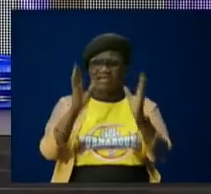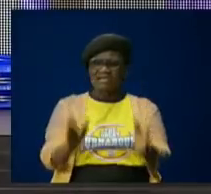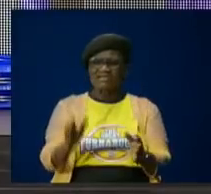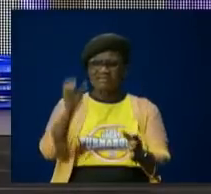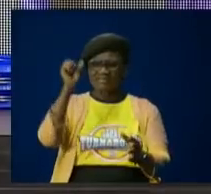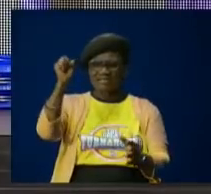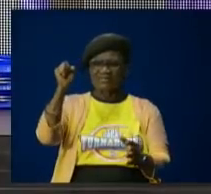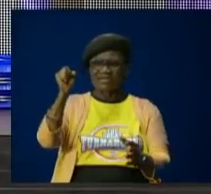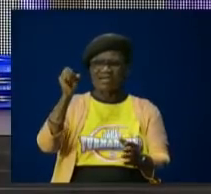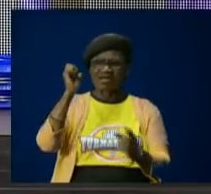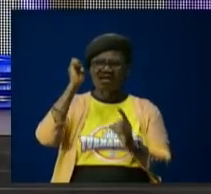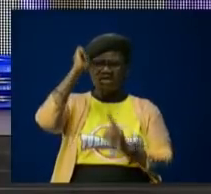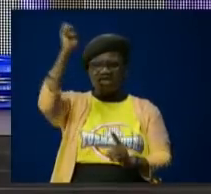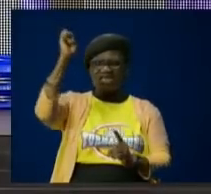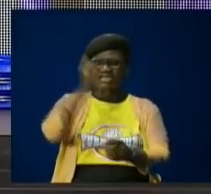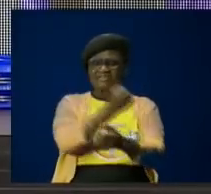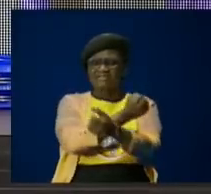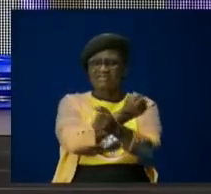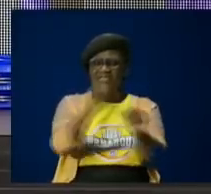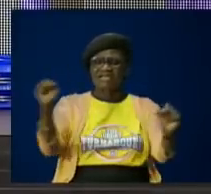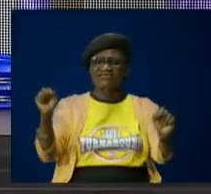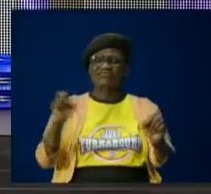he saves their souls.